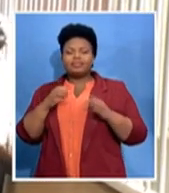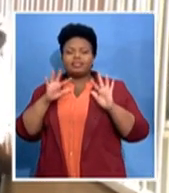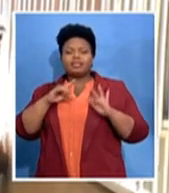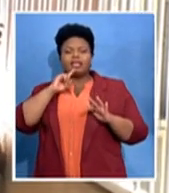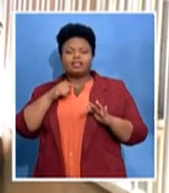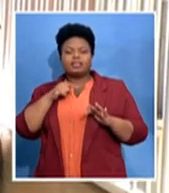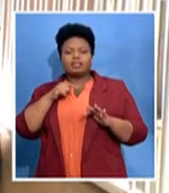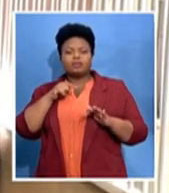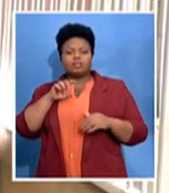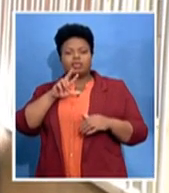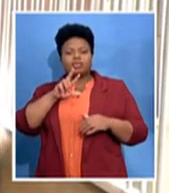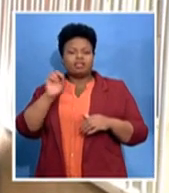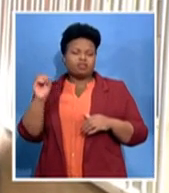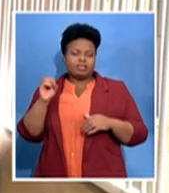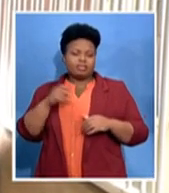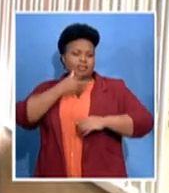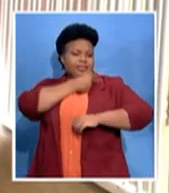doses in order to